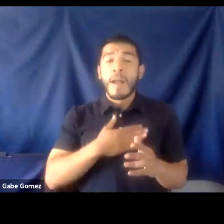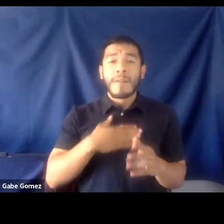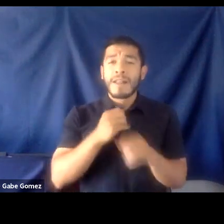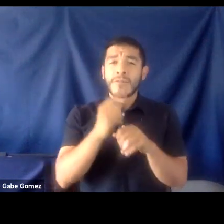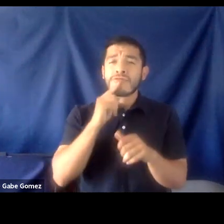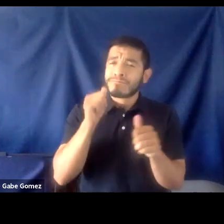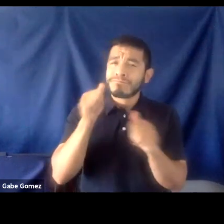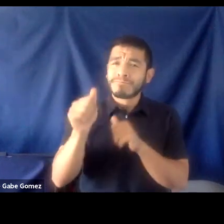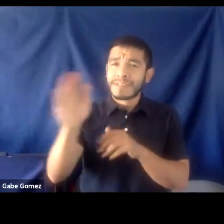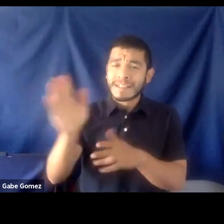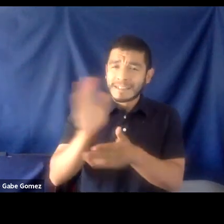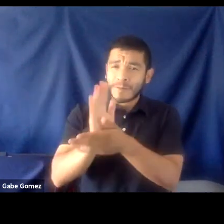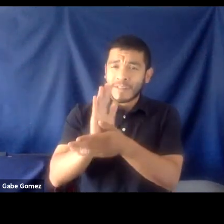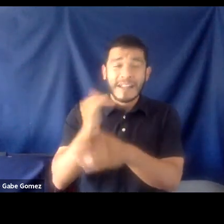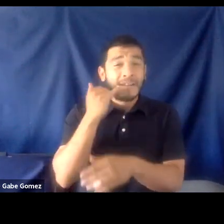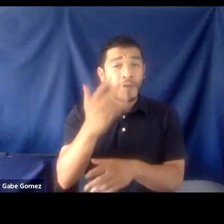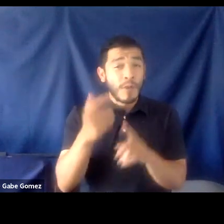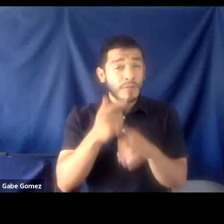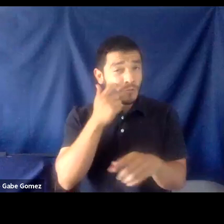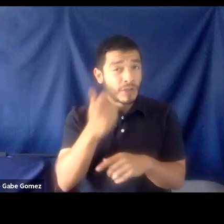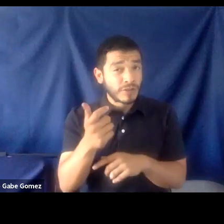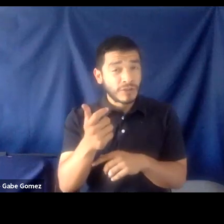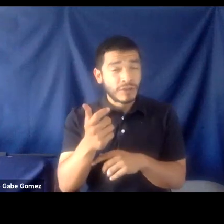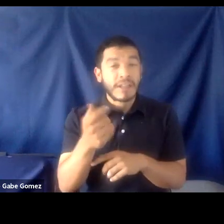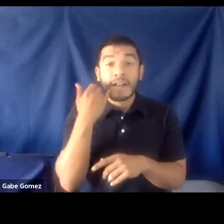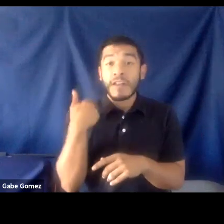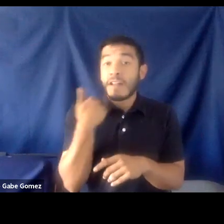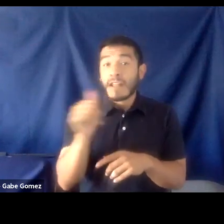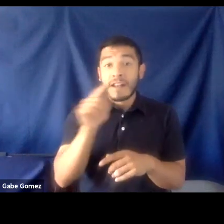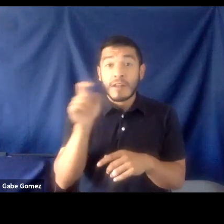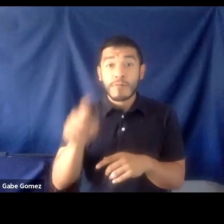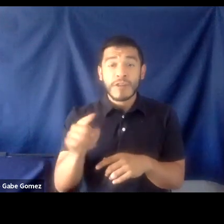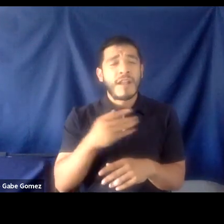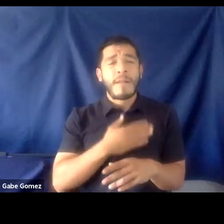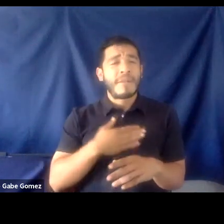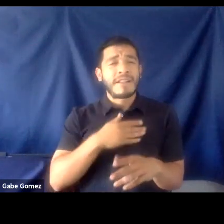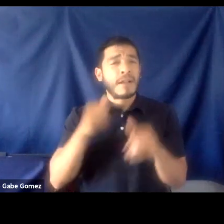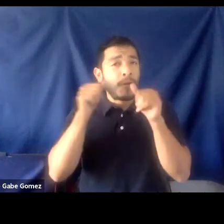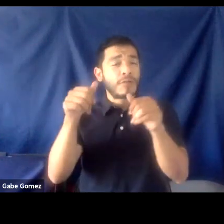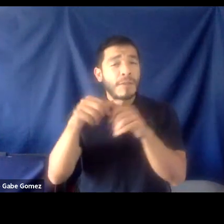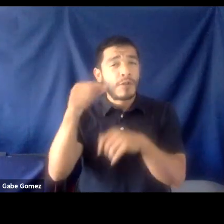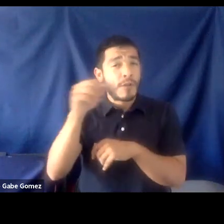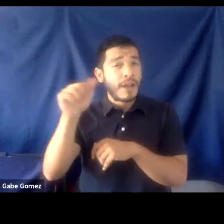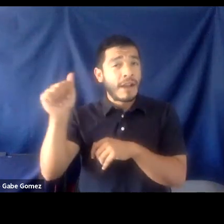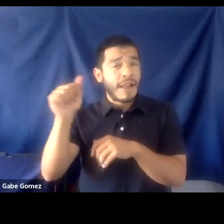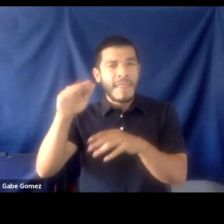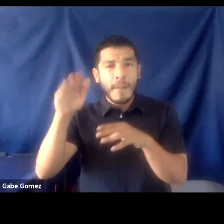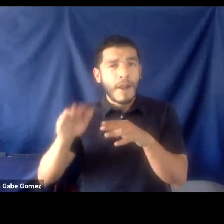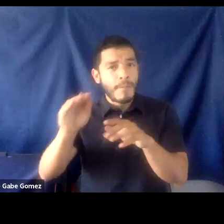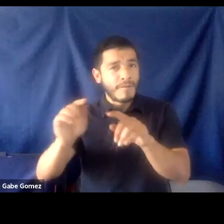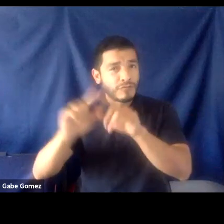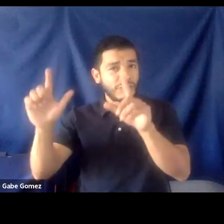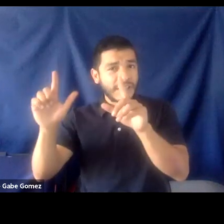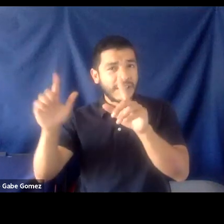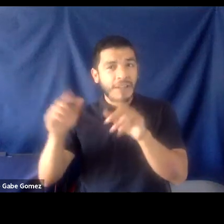his video to gallery view. And if you have any questions, post them in the Q&A at the bottom of your screen. Before